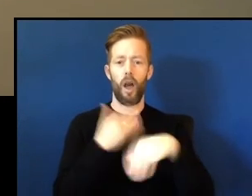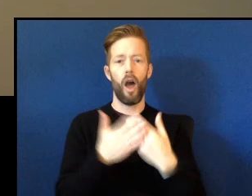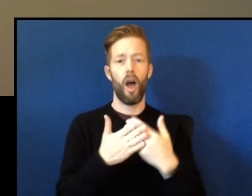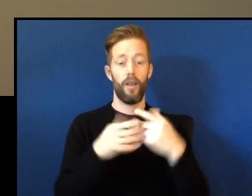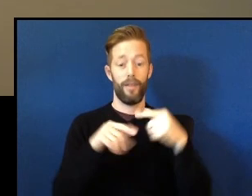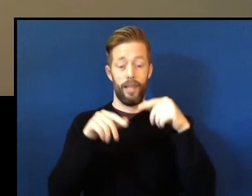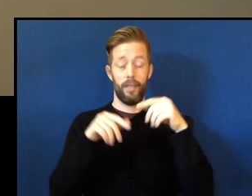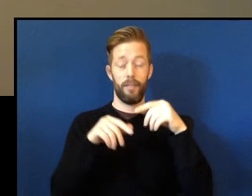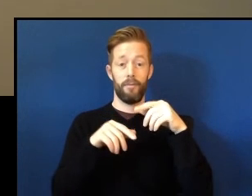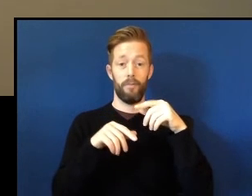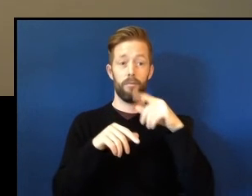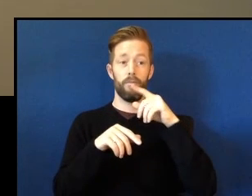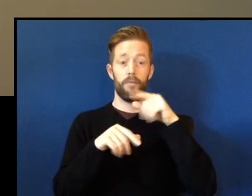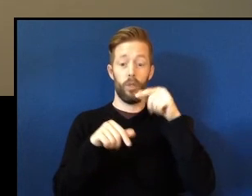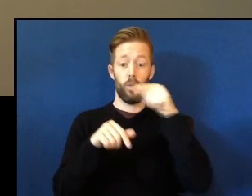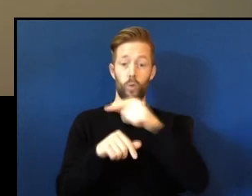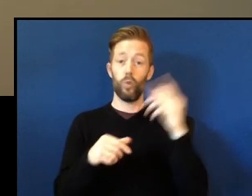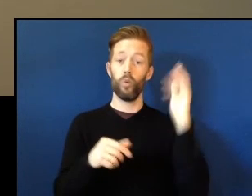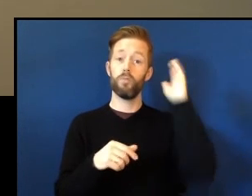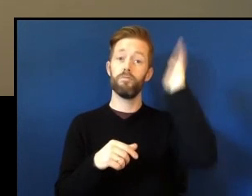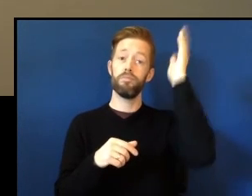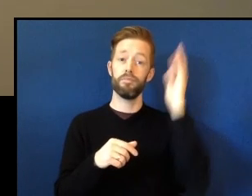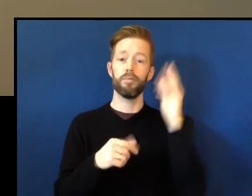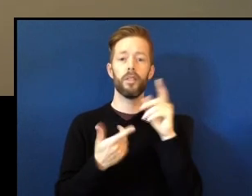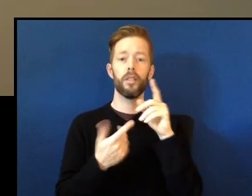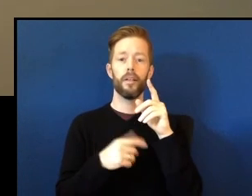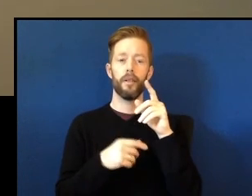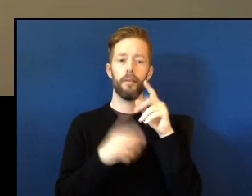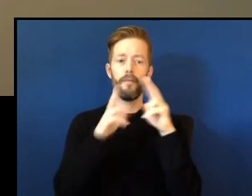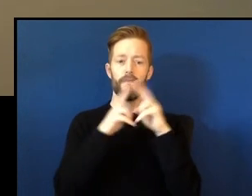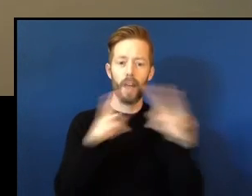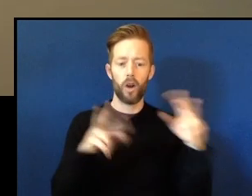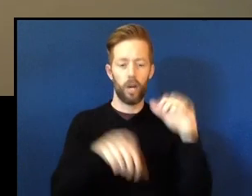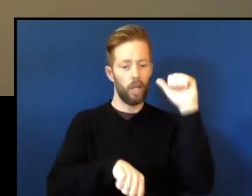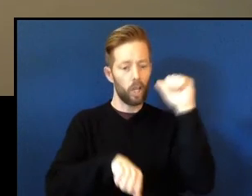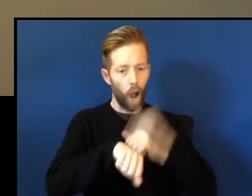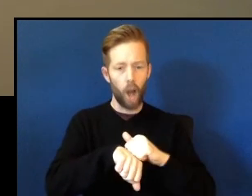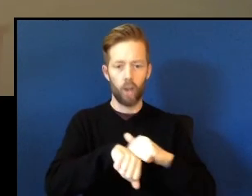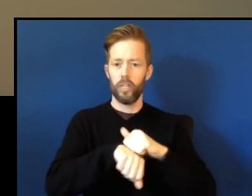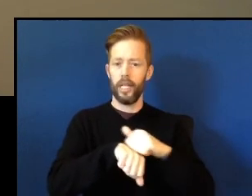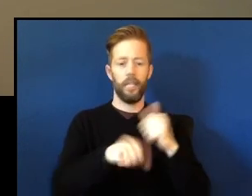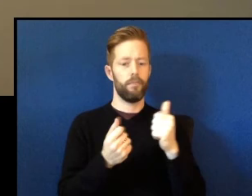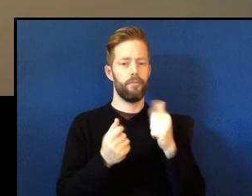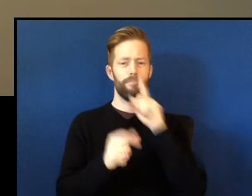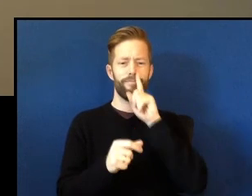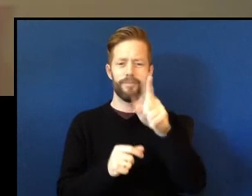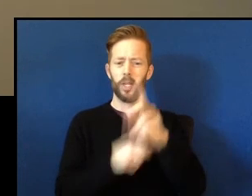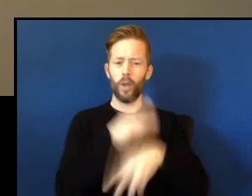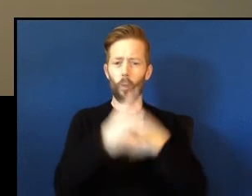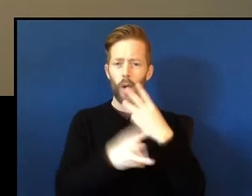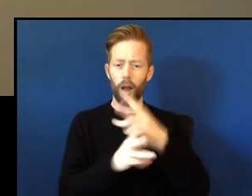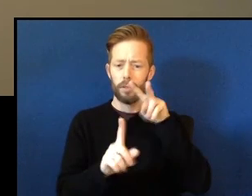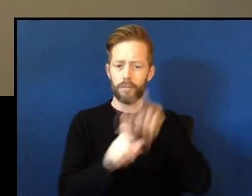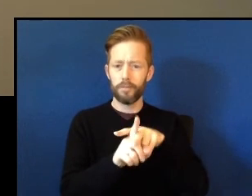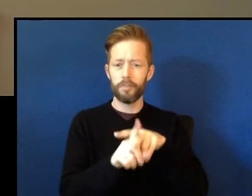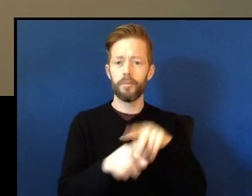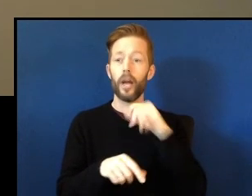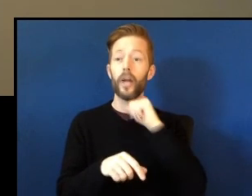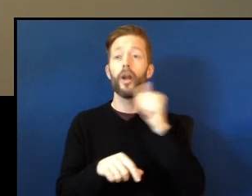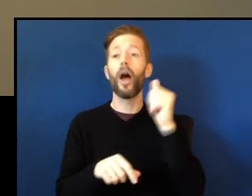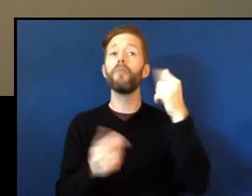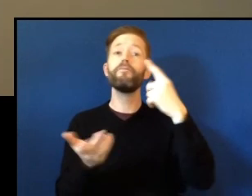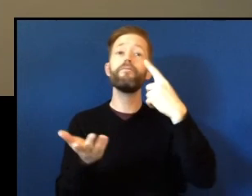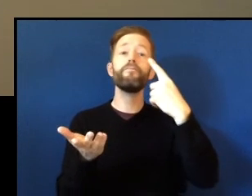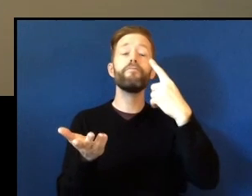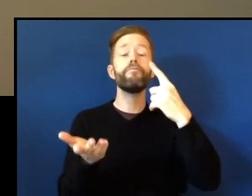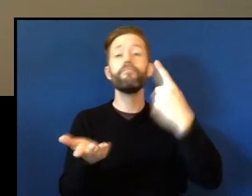world applications that you presented with us and really concrete things that we can take and begin doing immediately with the families